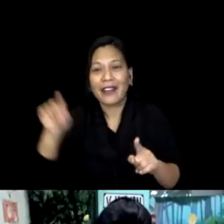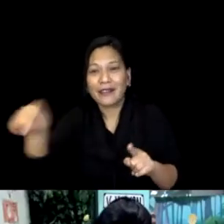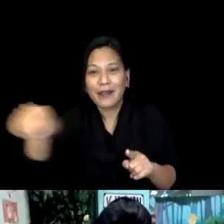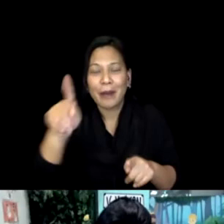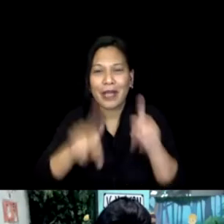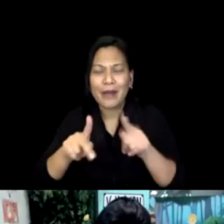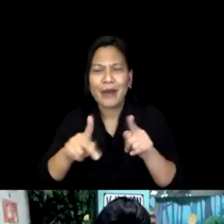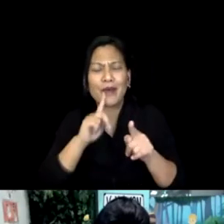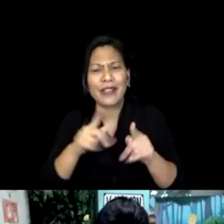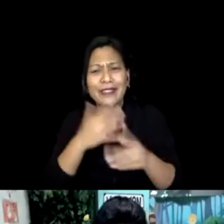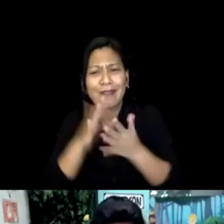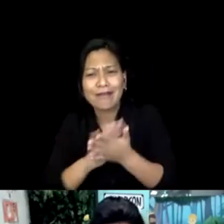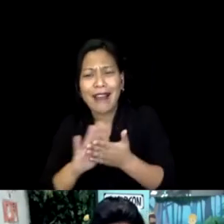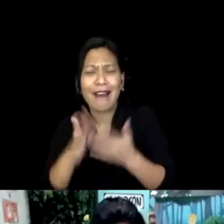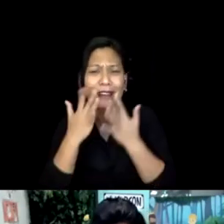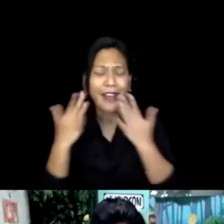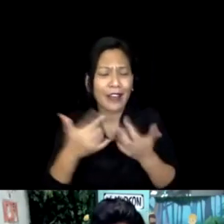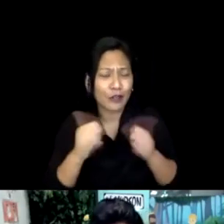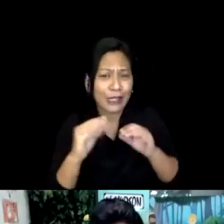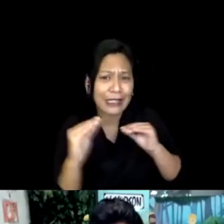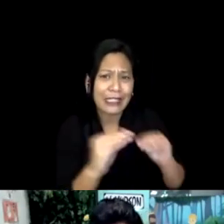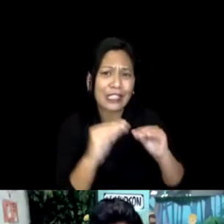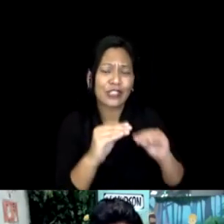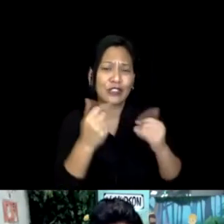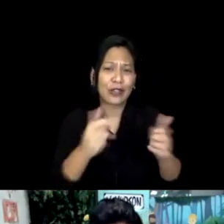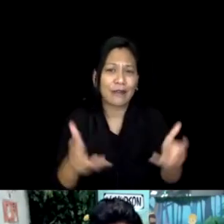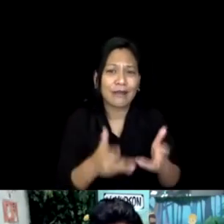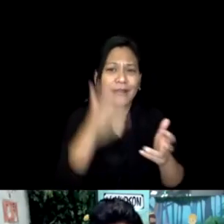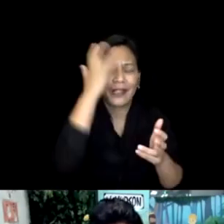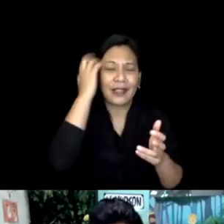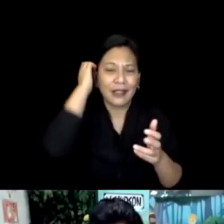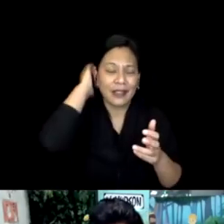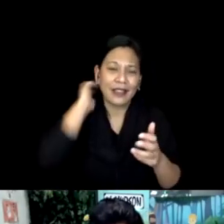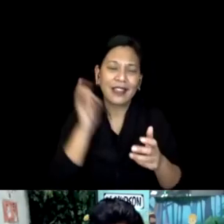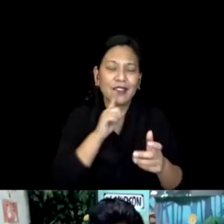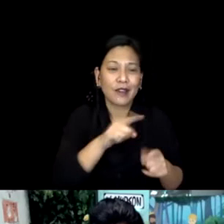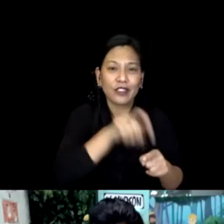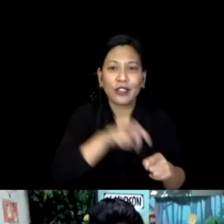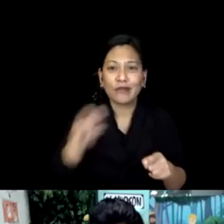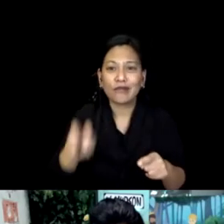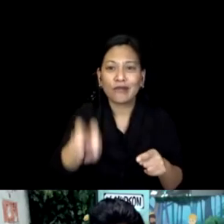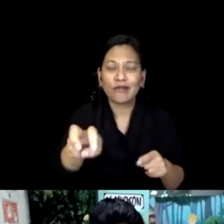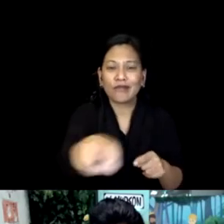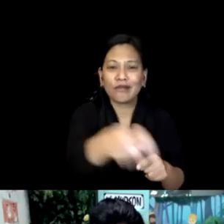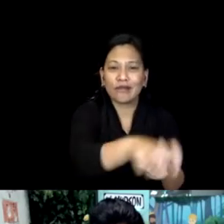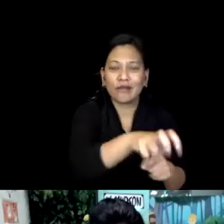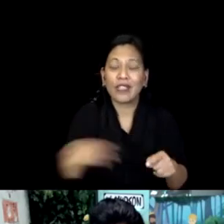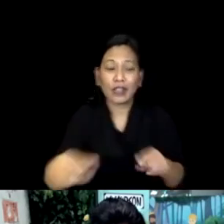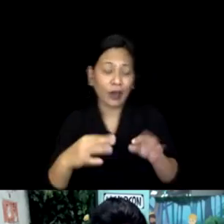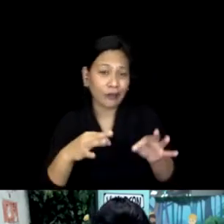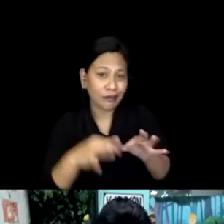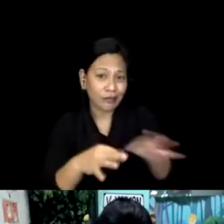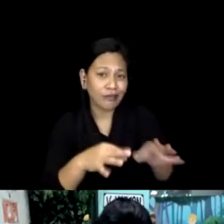more. So everybody she talks to and every place she goes, there's a little explanation to open her world to her